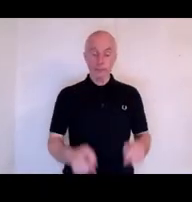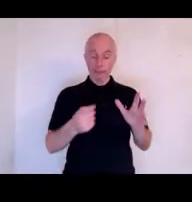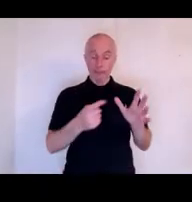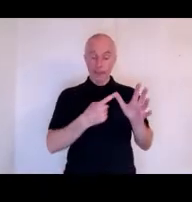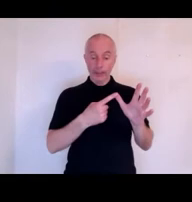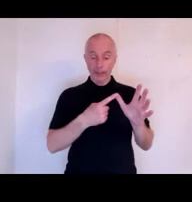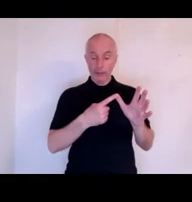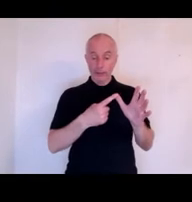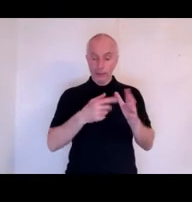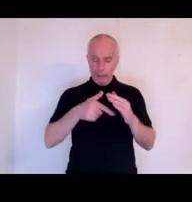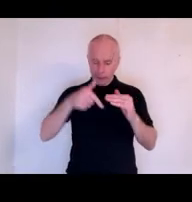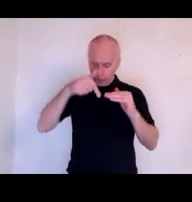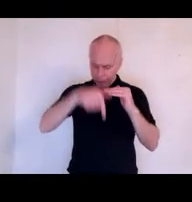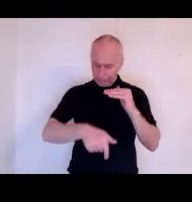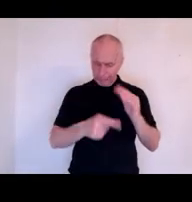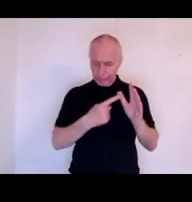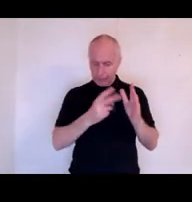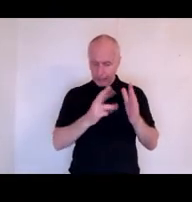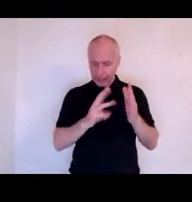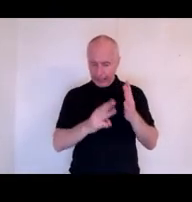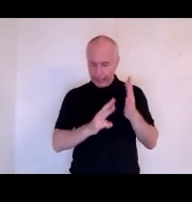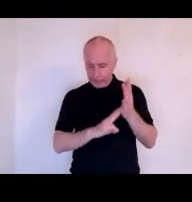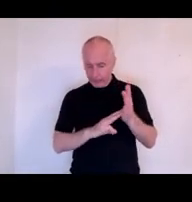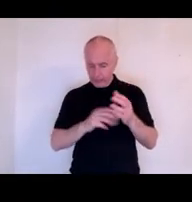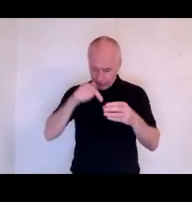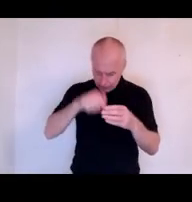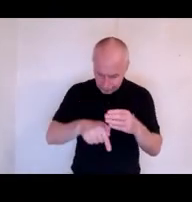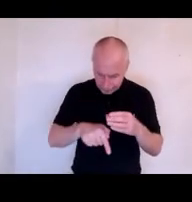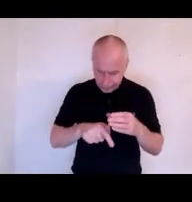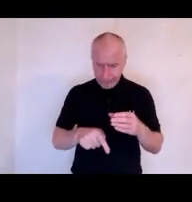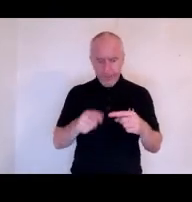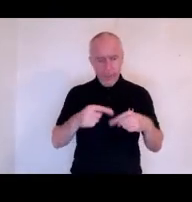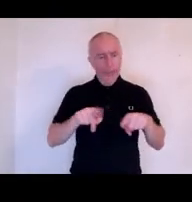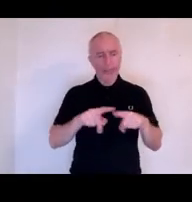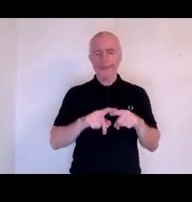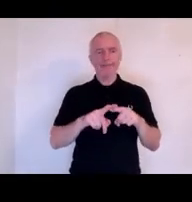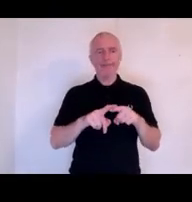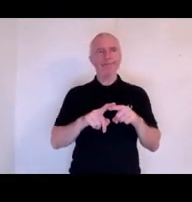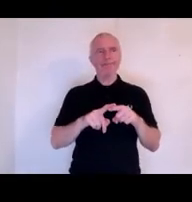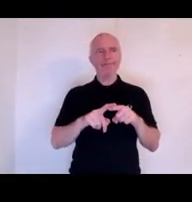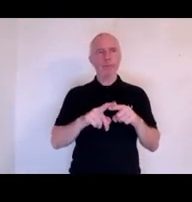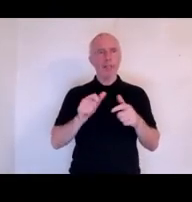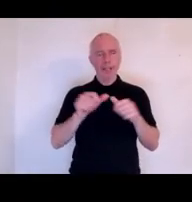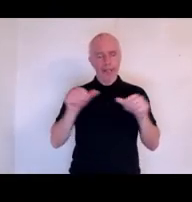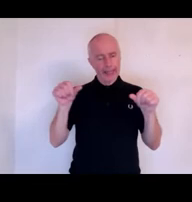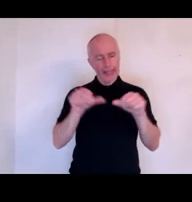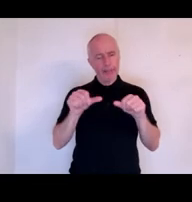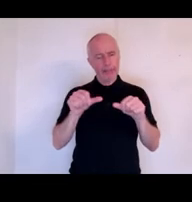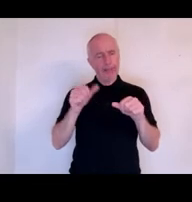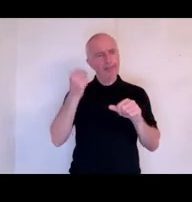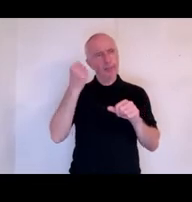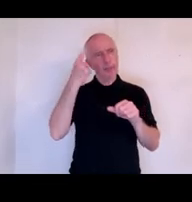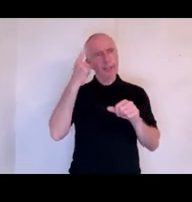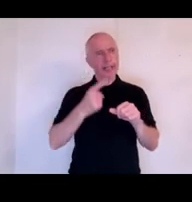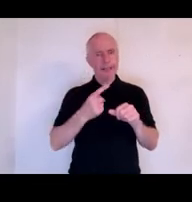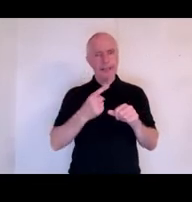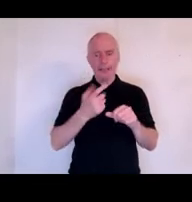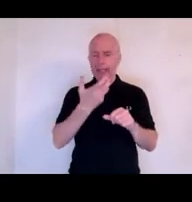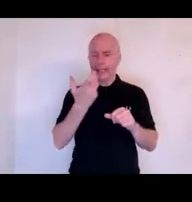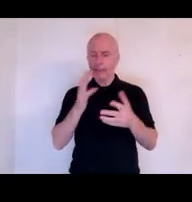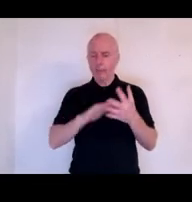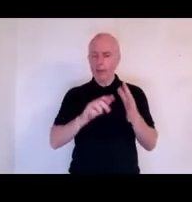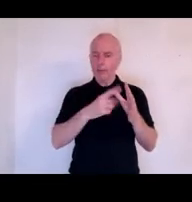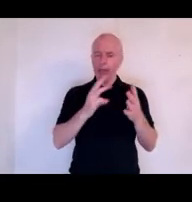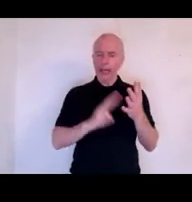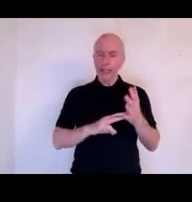of the heat generation. And where we have a limited understanding of the data, what it means is we have to increase the safety margins